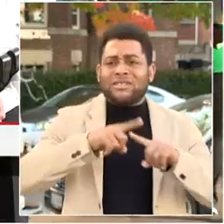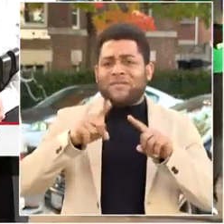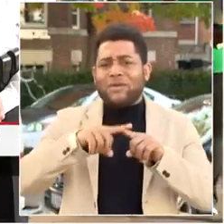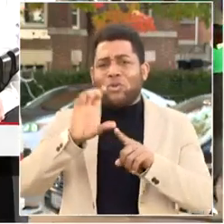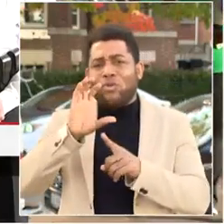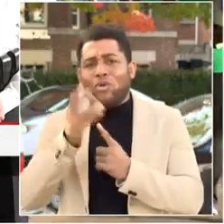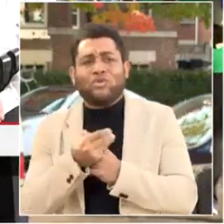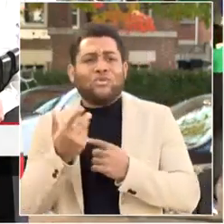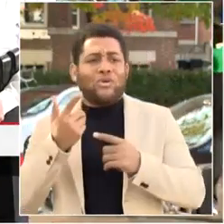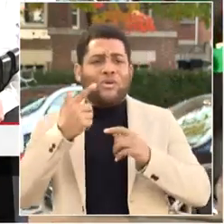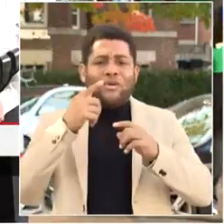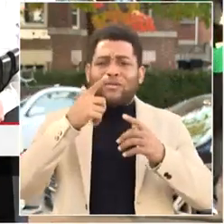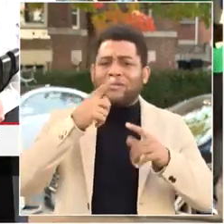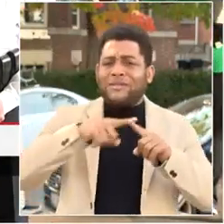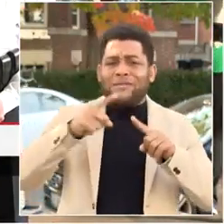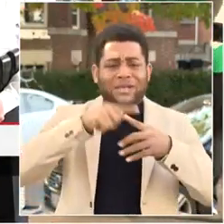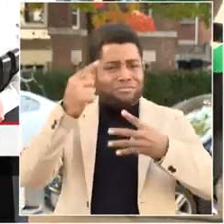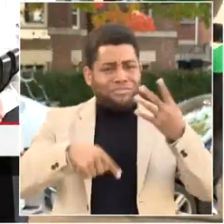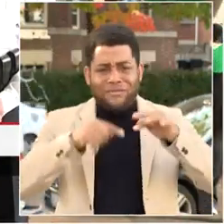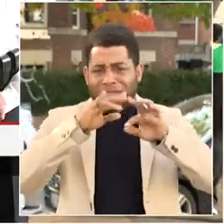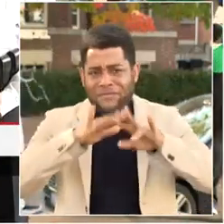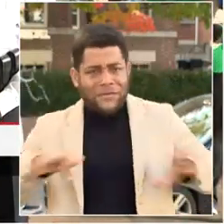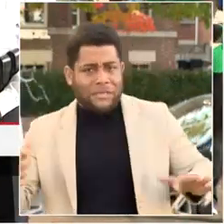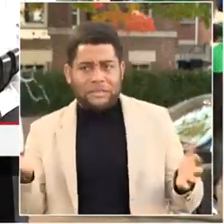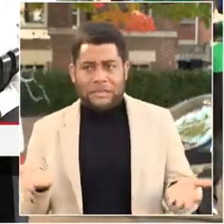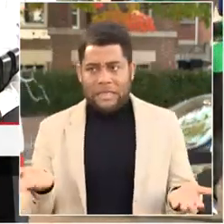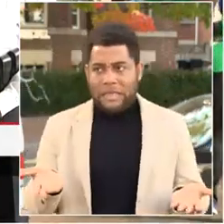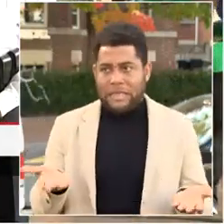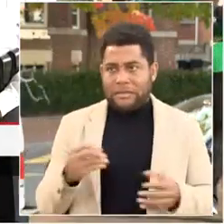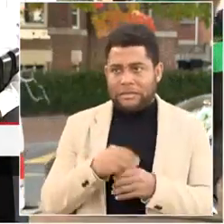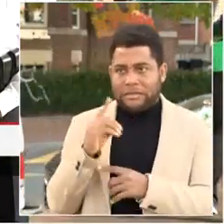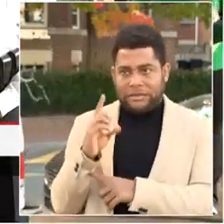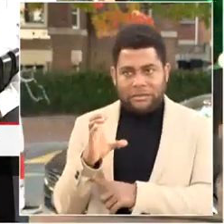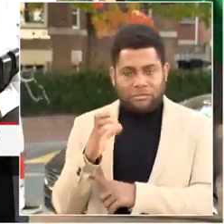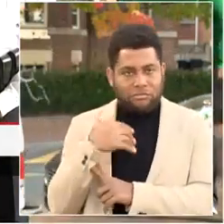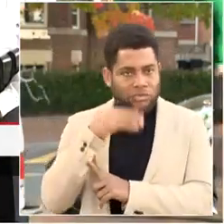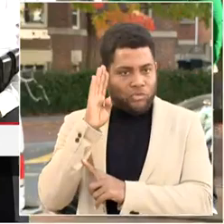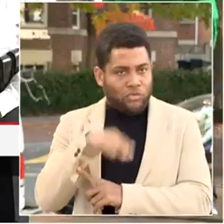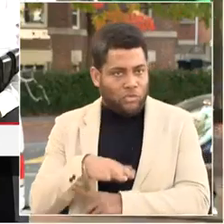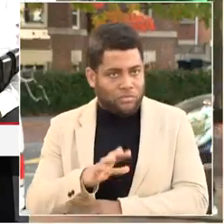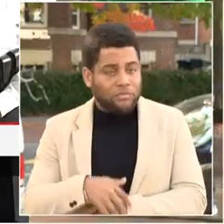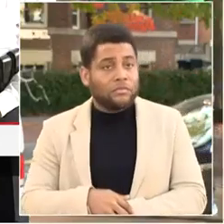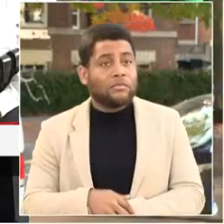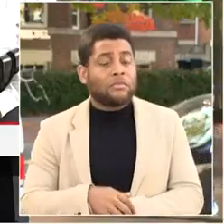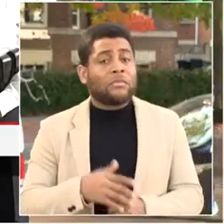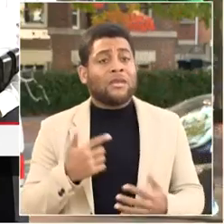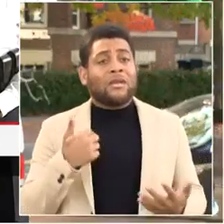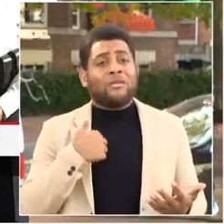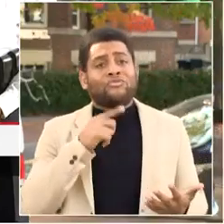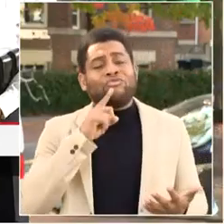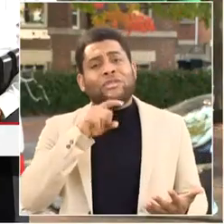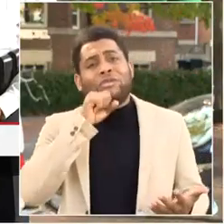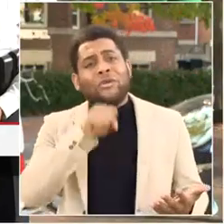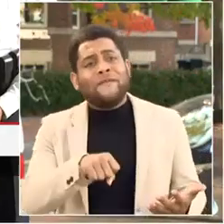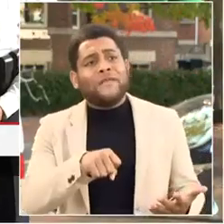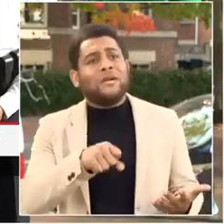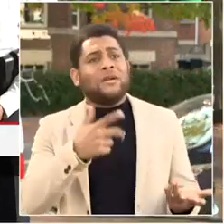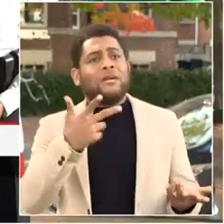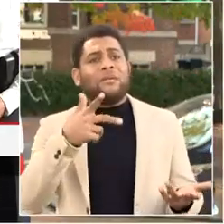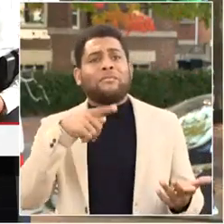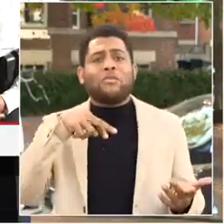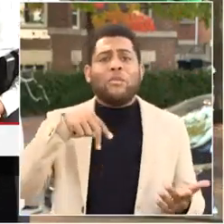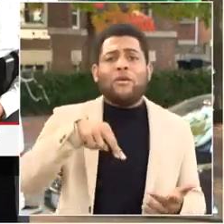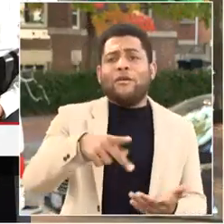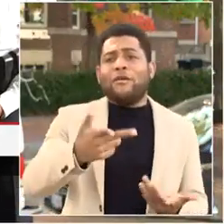stays that way. We villagers who love to walk down the street to do our errands and meet our friends and neighbors want to be sure the shops and restaurants we